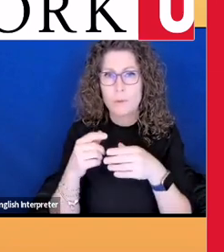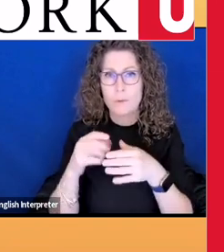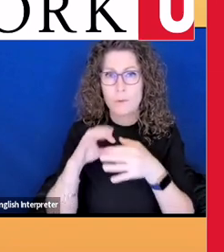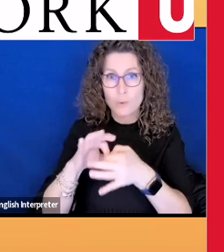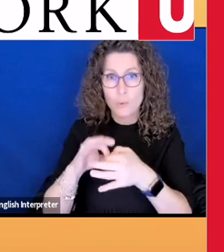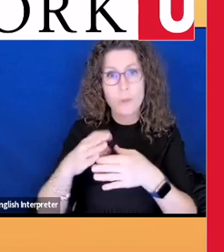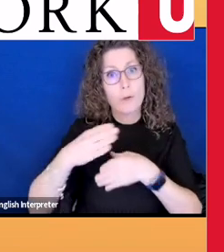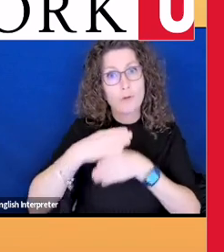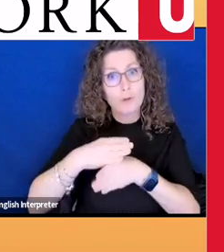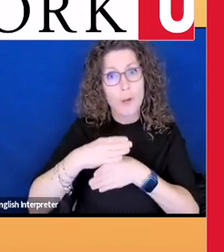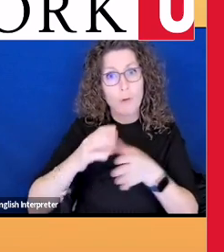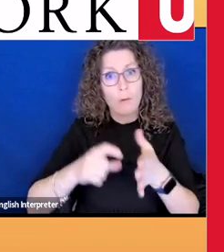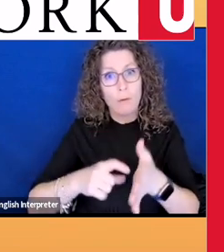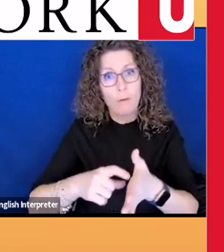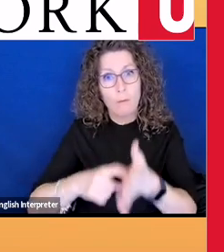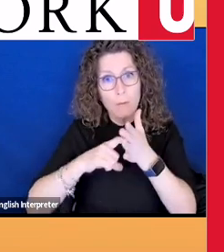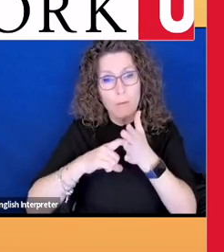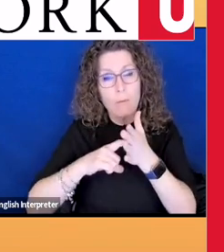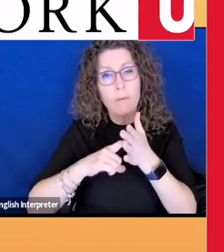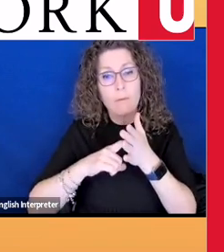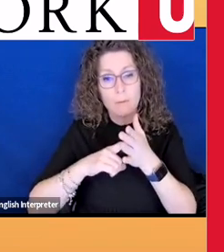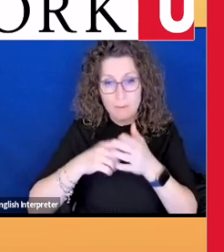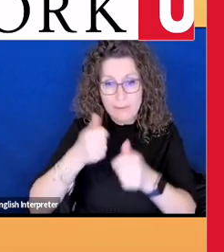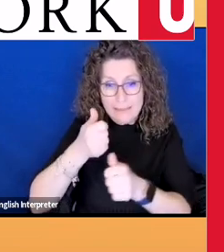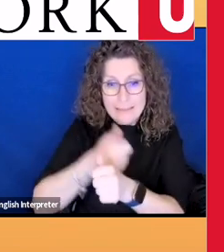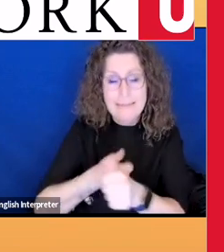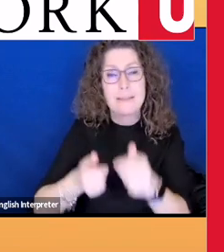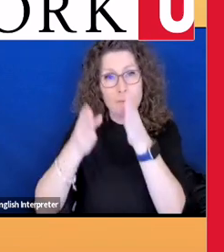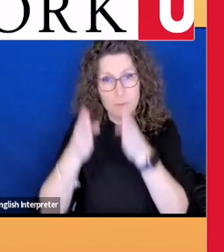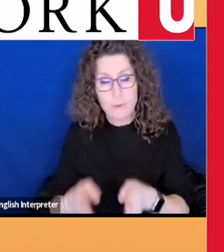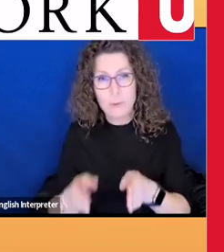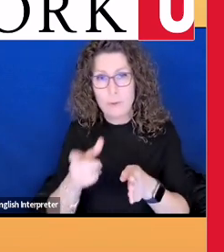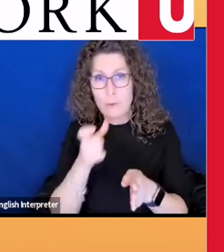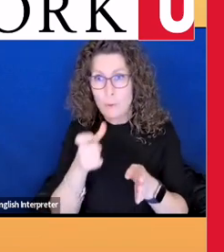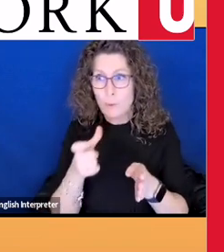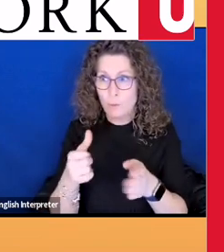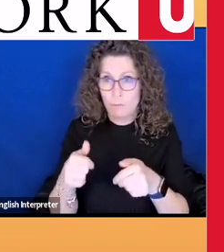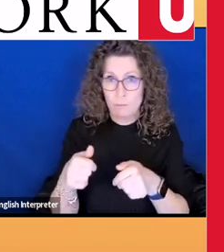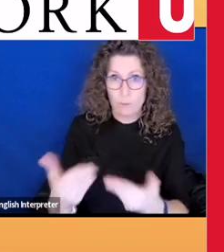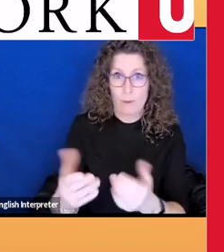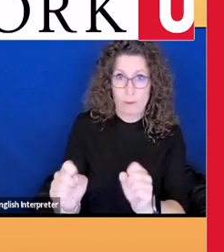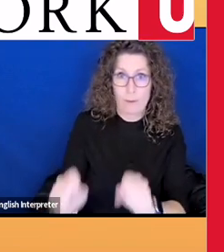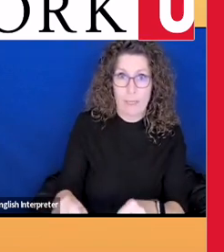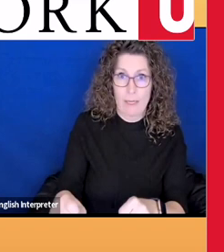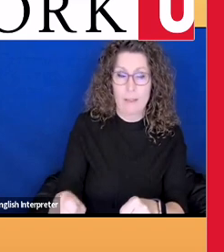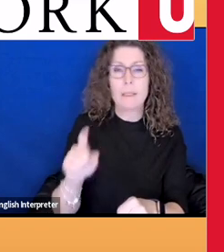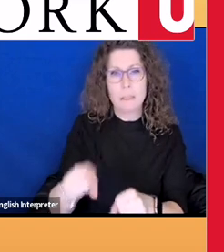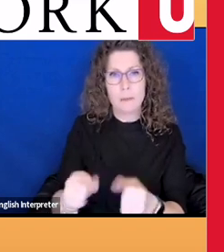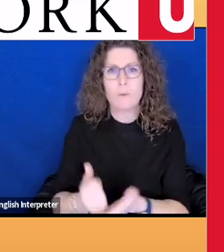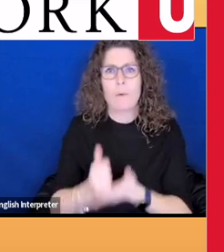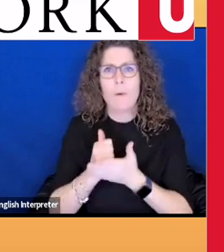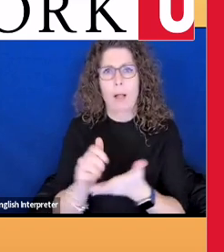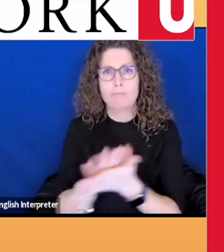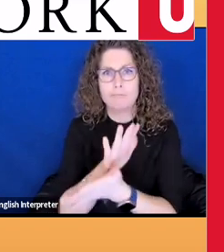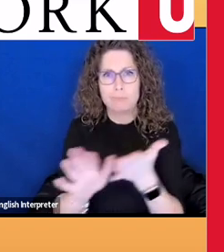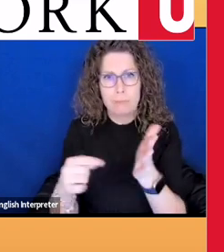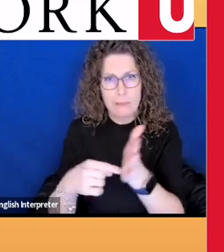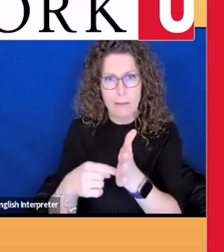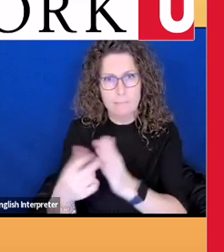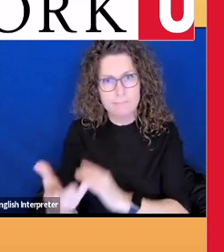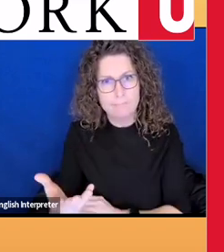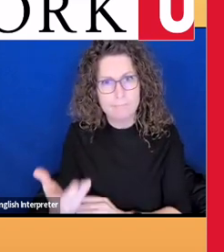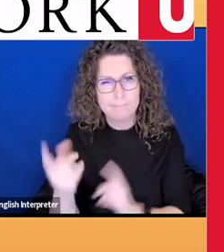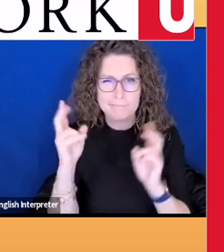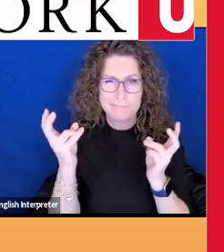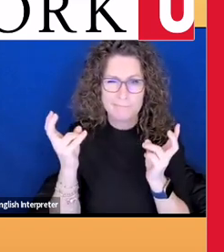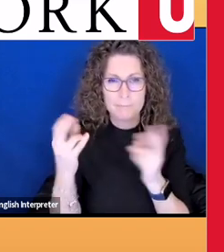each individual debtor is responsible for the entirety of the debt. That is, responsible for the